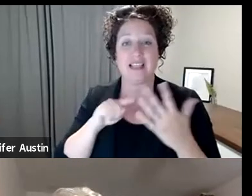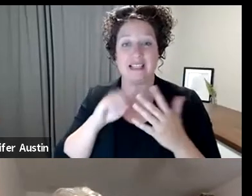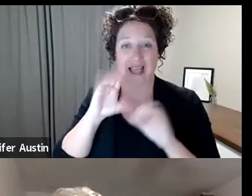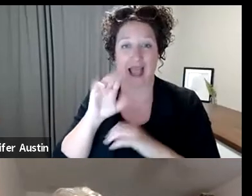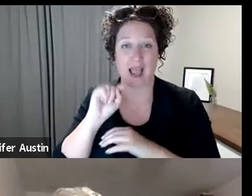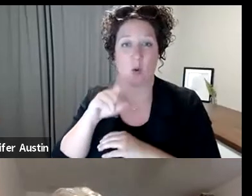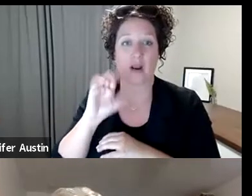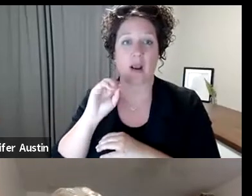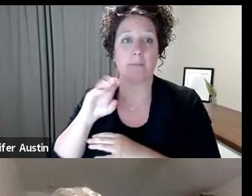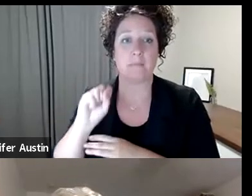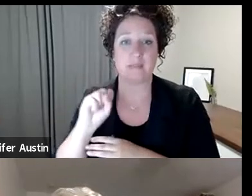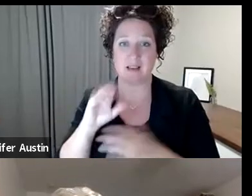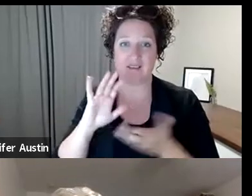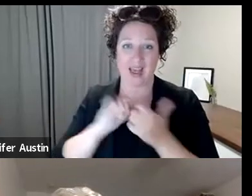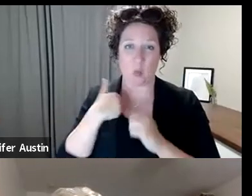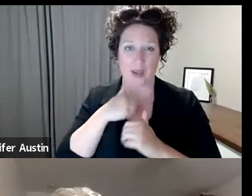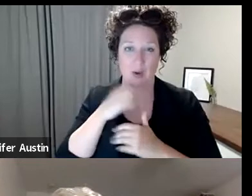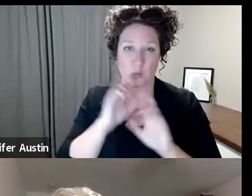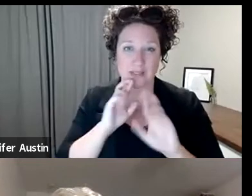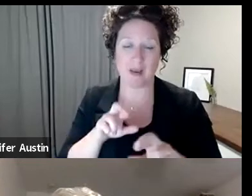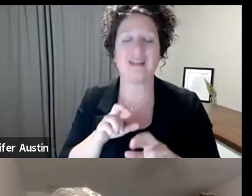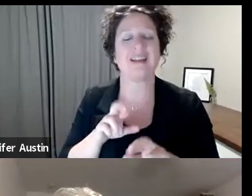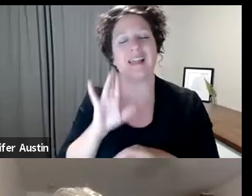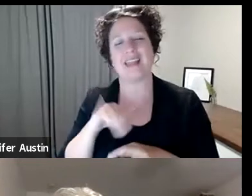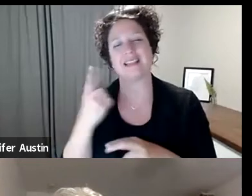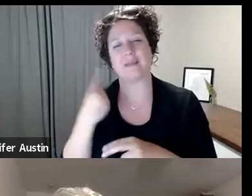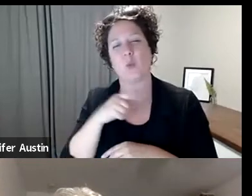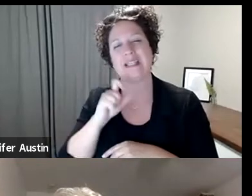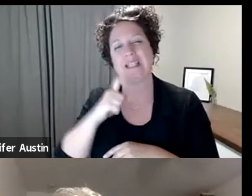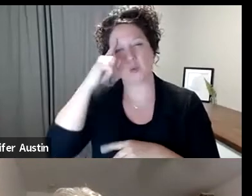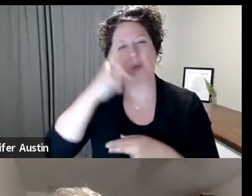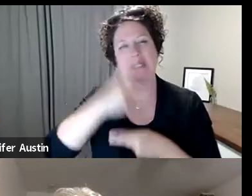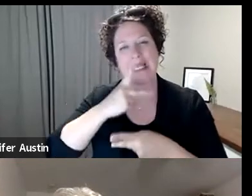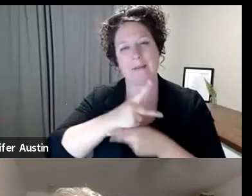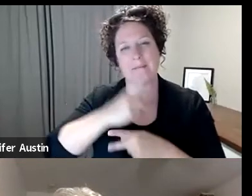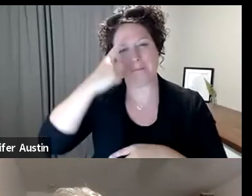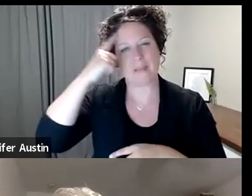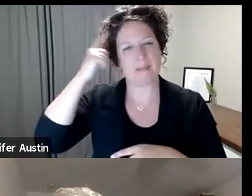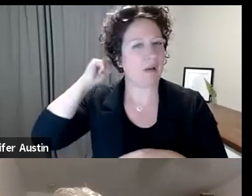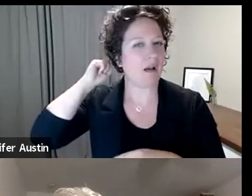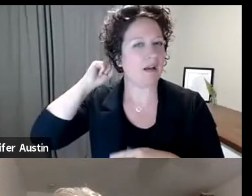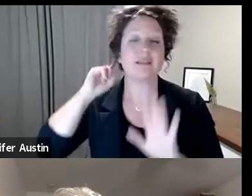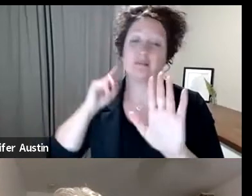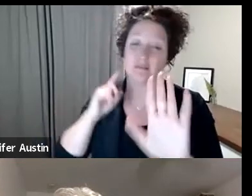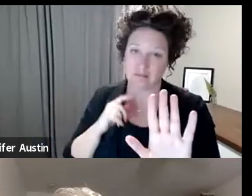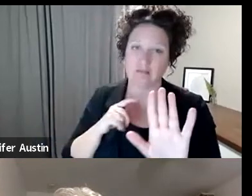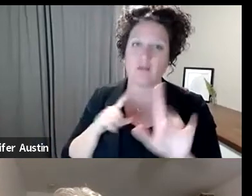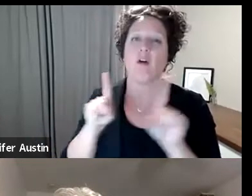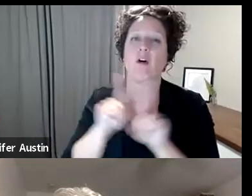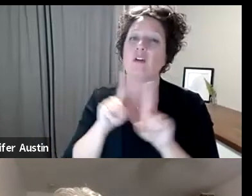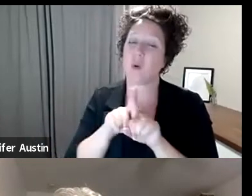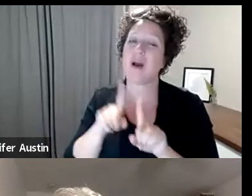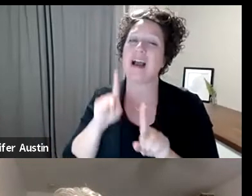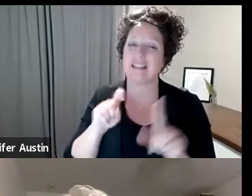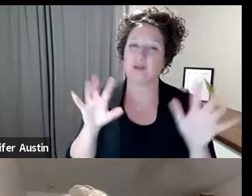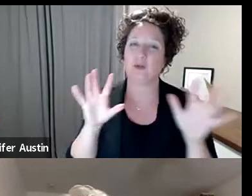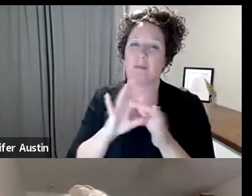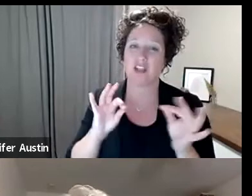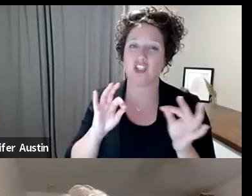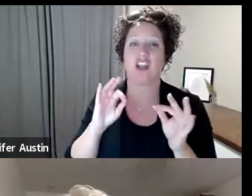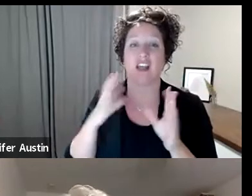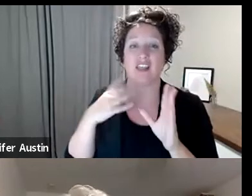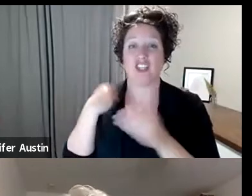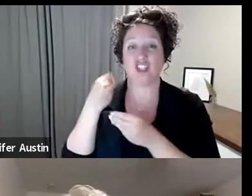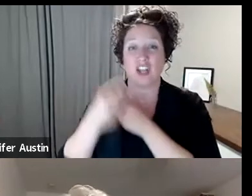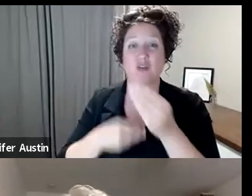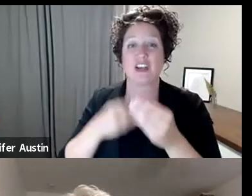the ways that we respond is something that we should keep in mind. And I'd be remiss if I did not mention the Generation